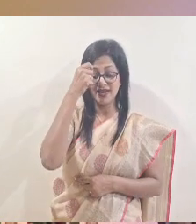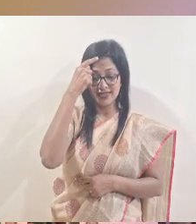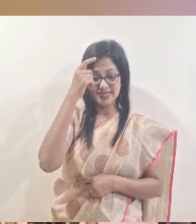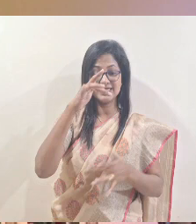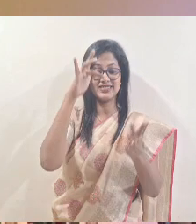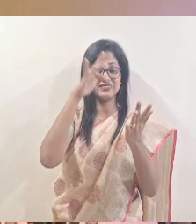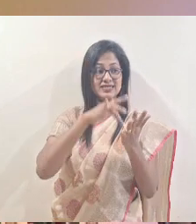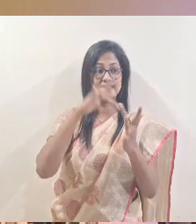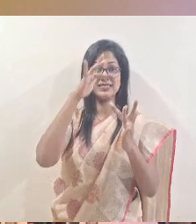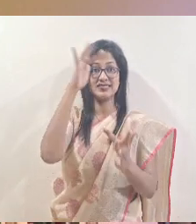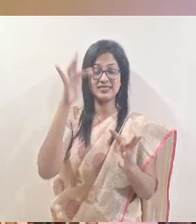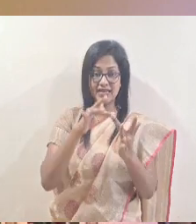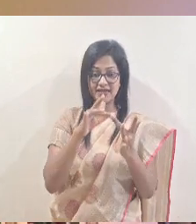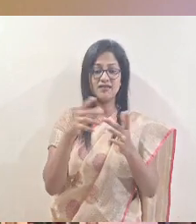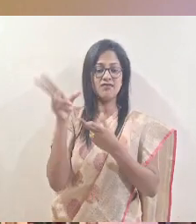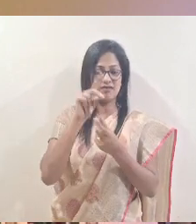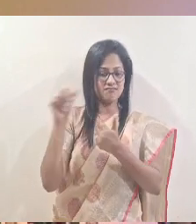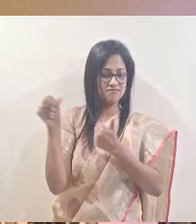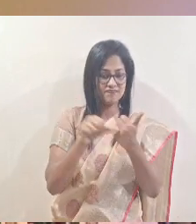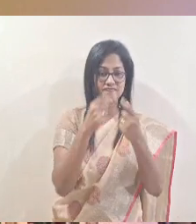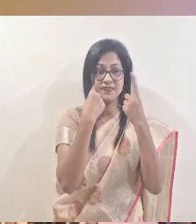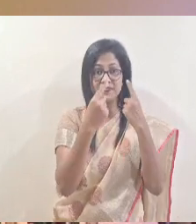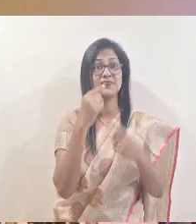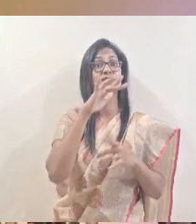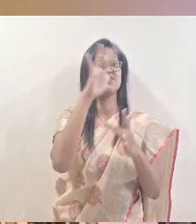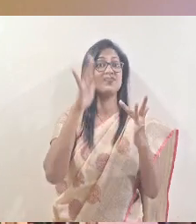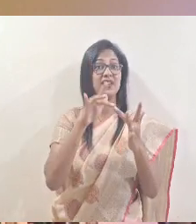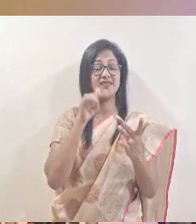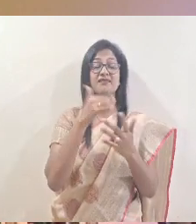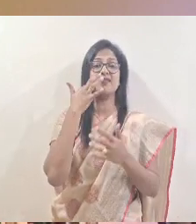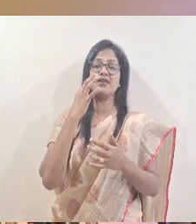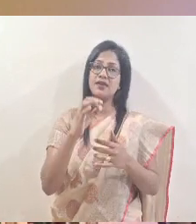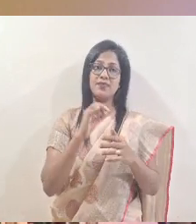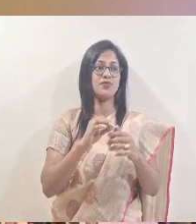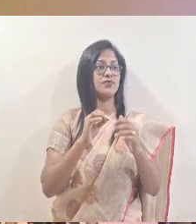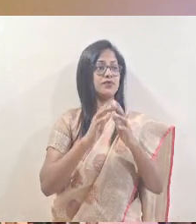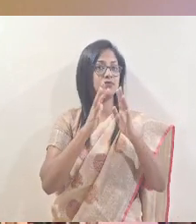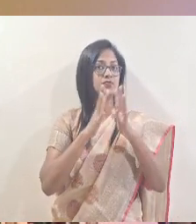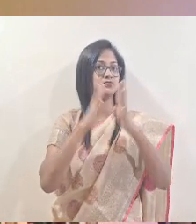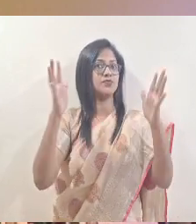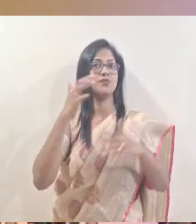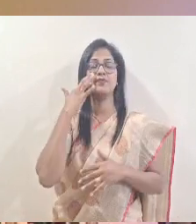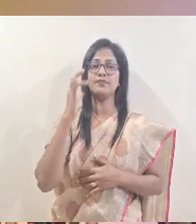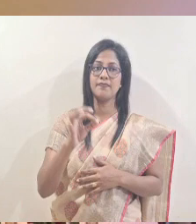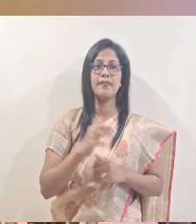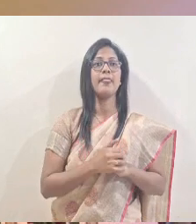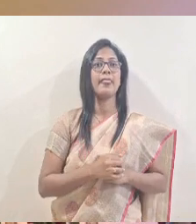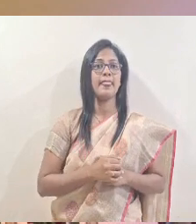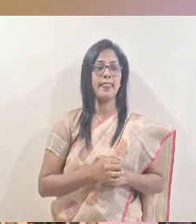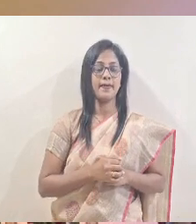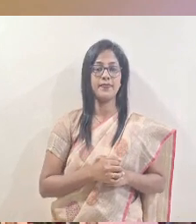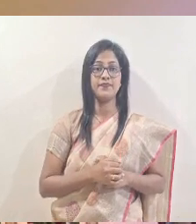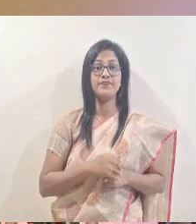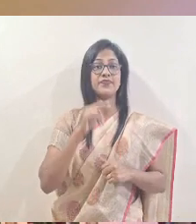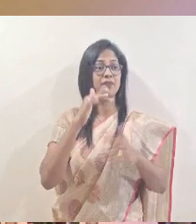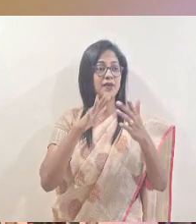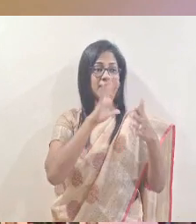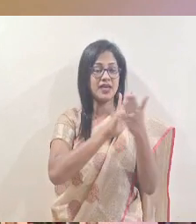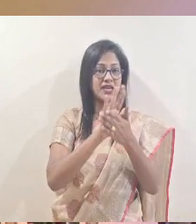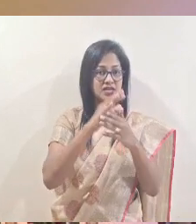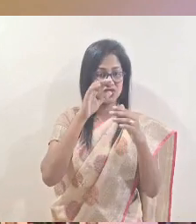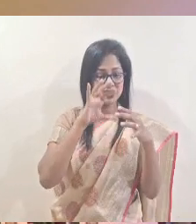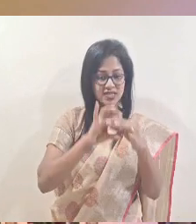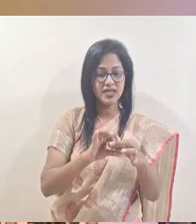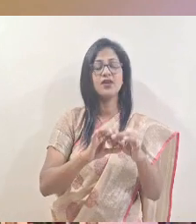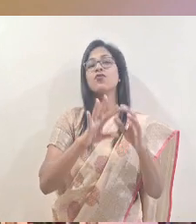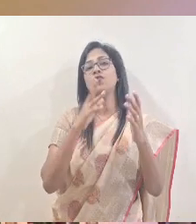idea of centrality measures, just to revisit, centrality measures the importance of a specified link or a node in a network. So, it can be either edge-based